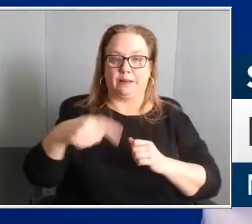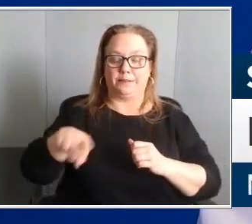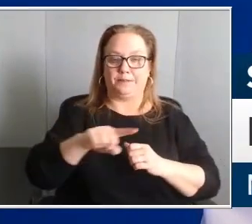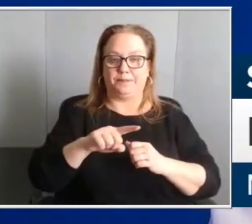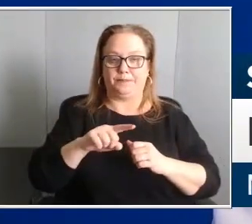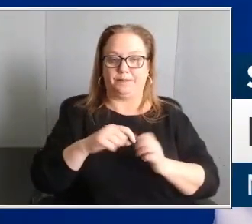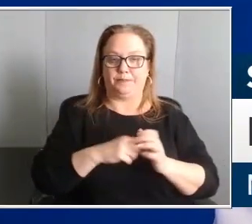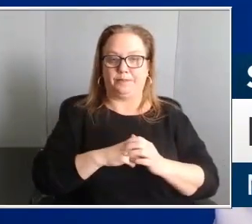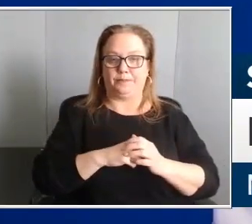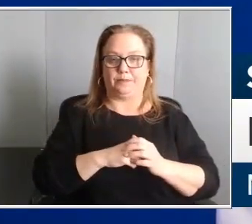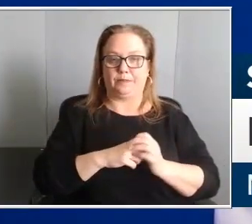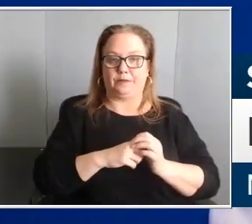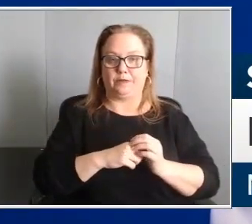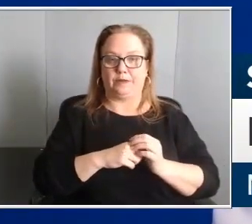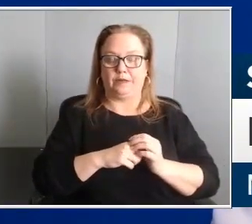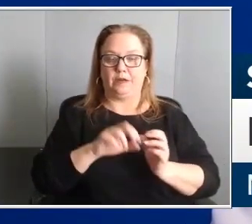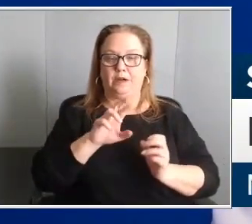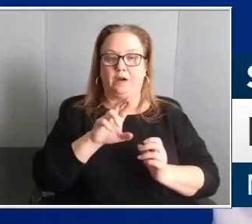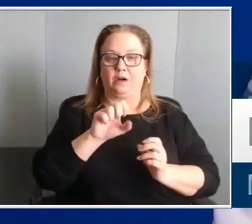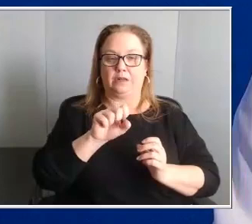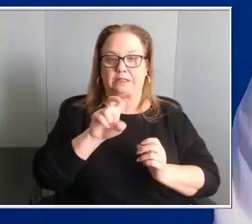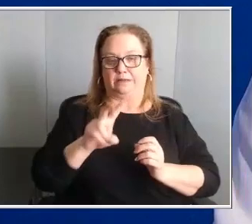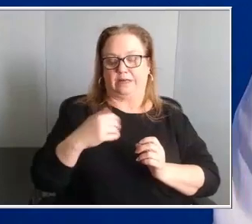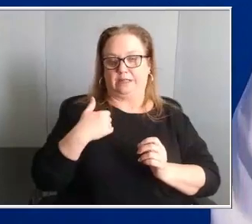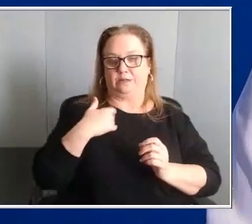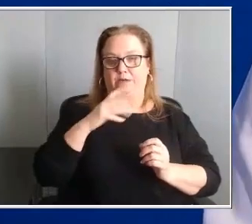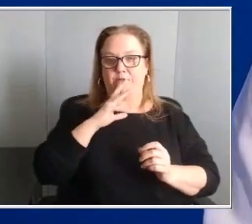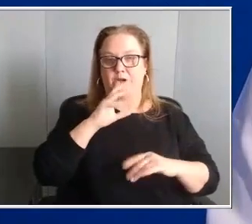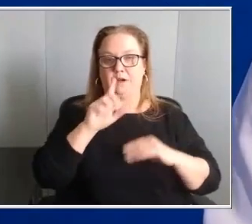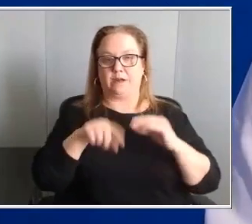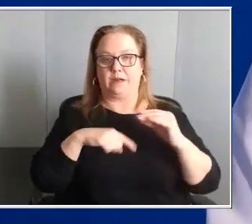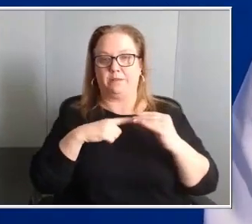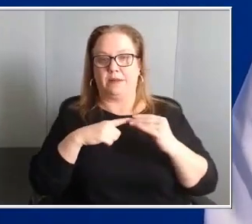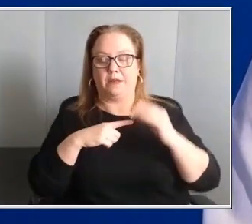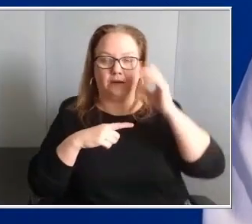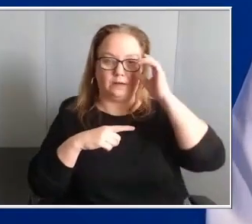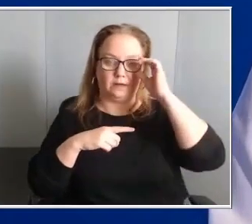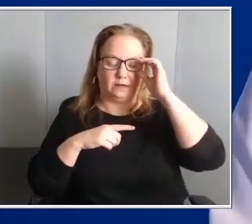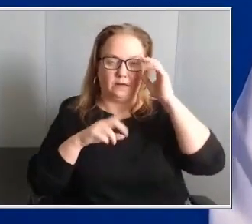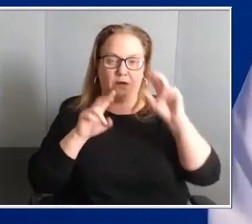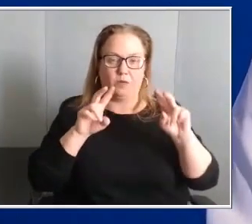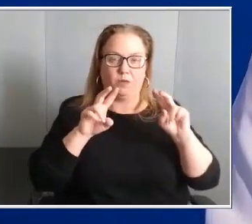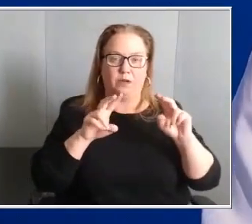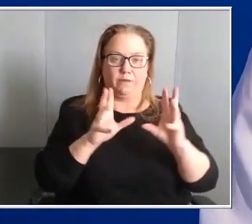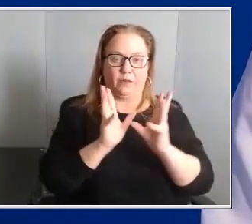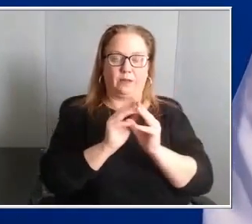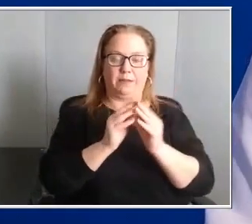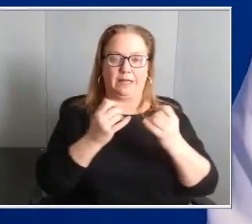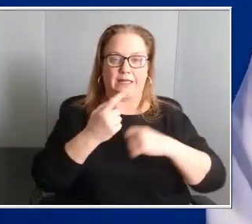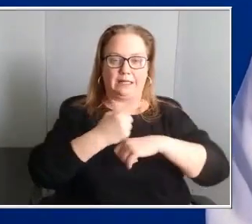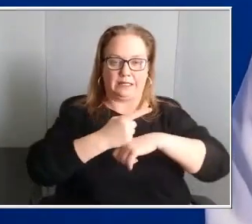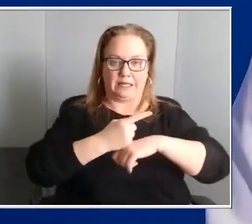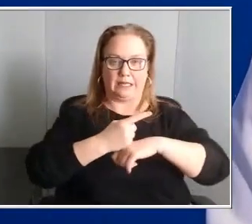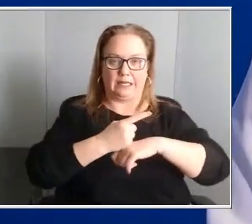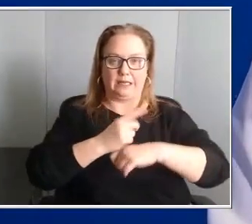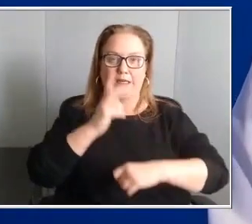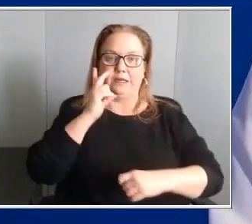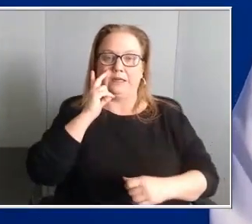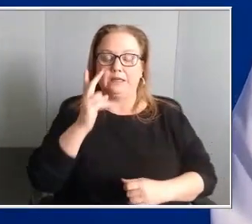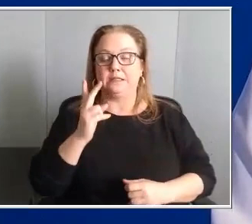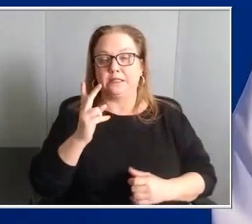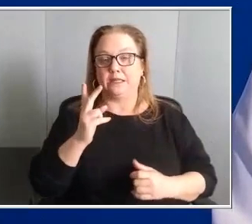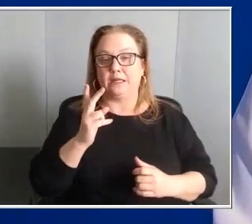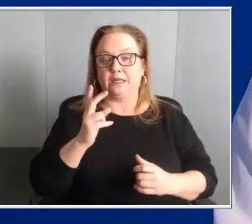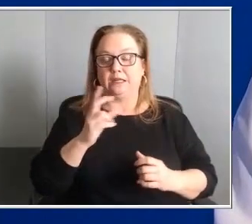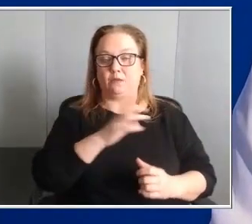subject of RSV, as we were talking about, we're looking forward to the meeting today to see ultimately what the